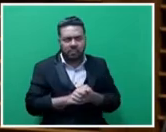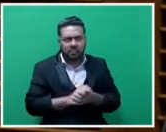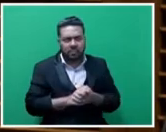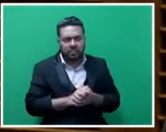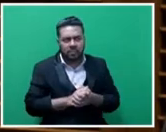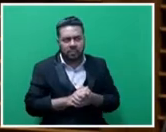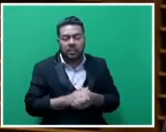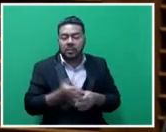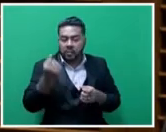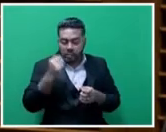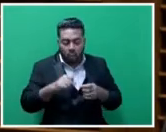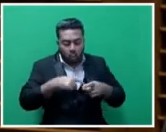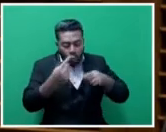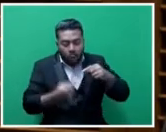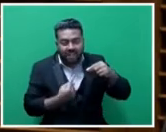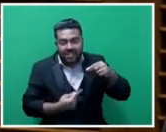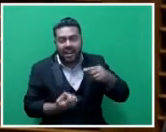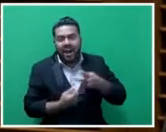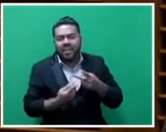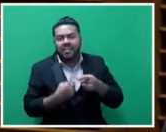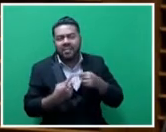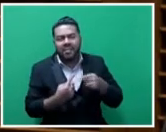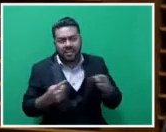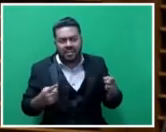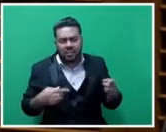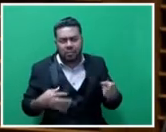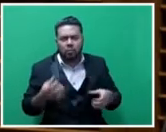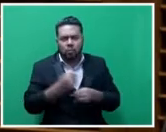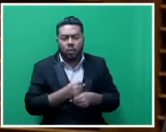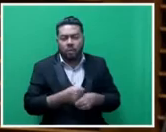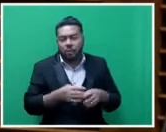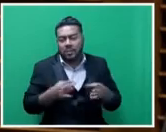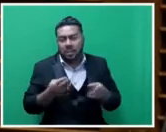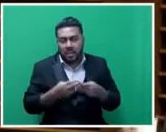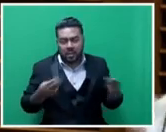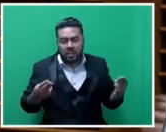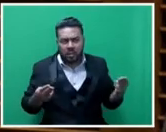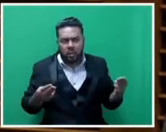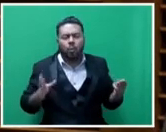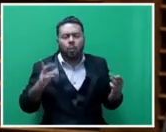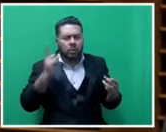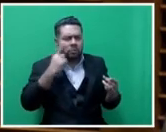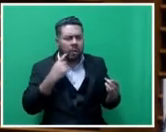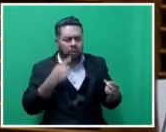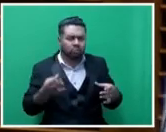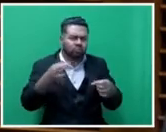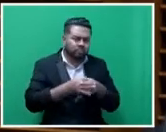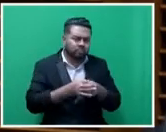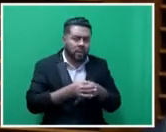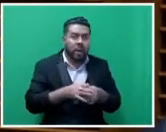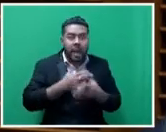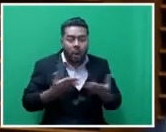steel coils, grading for steel coils and steel reinforcing materials were actually put in place. And now the ministry is